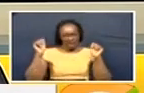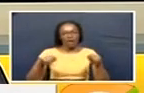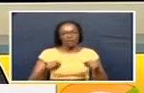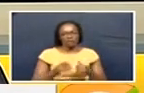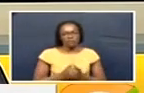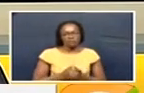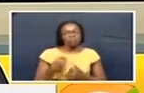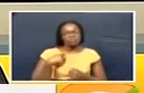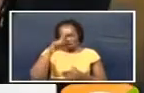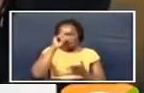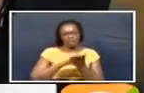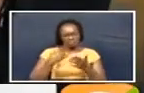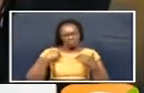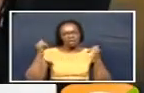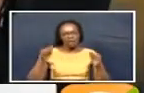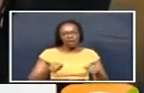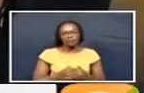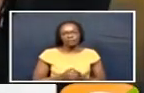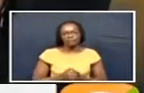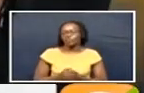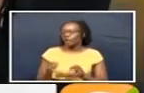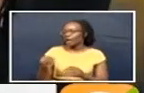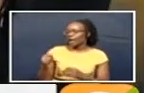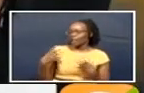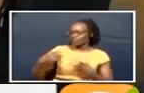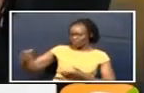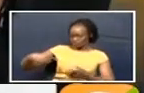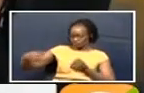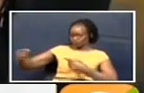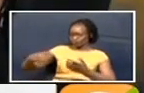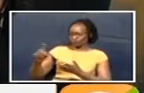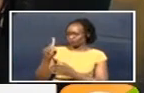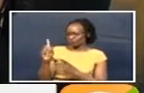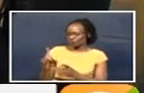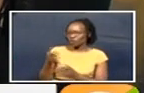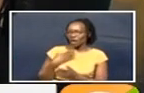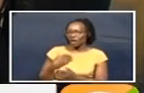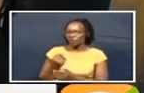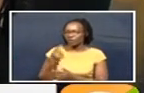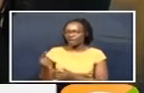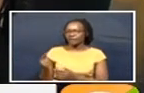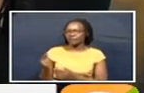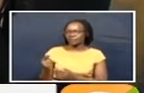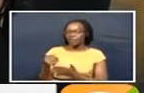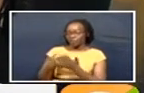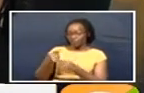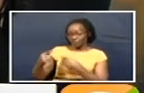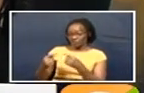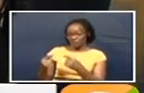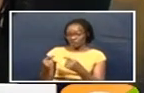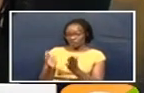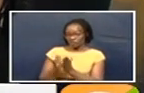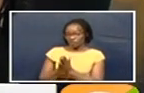believe I'm able to do it. And I want to forward some of the questions that are coming in here before we carry on with